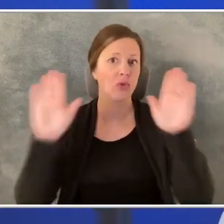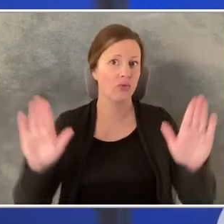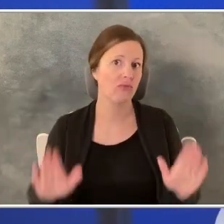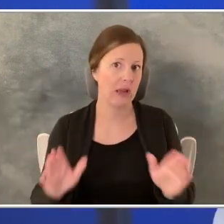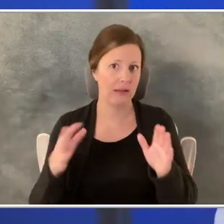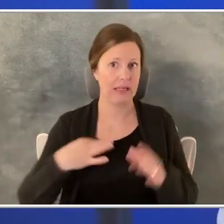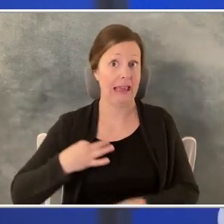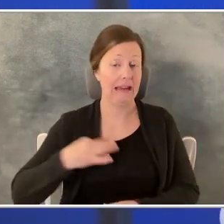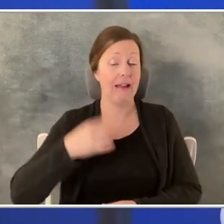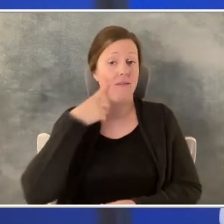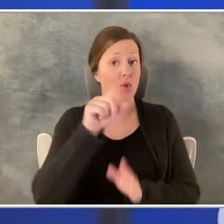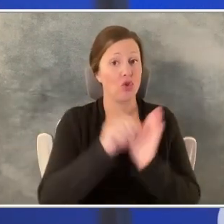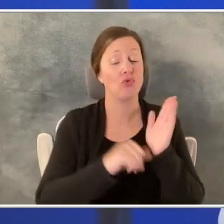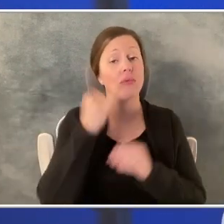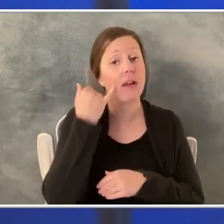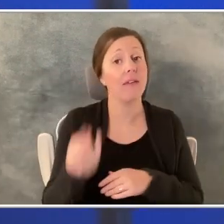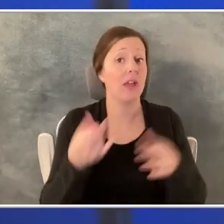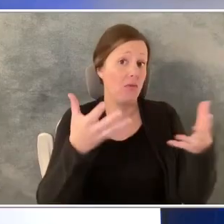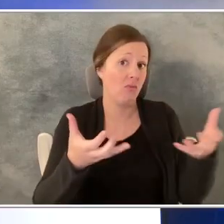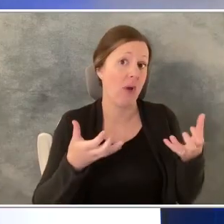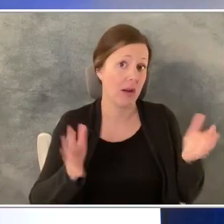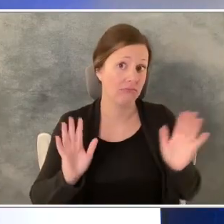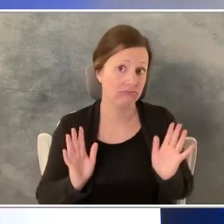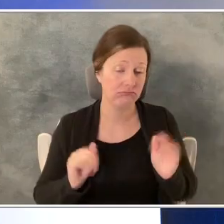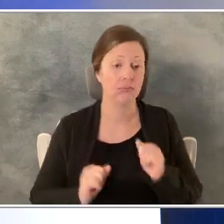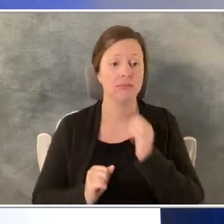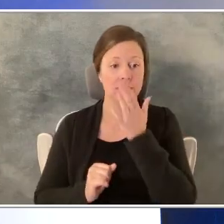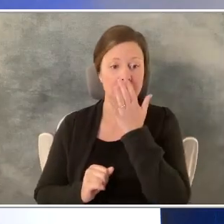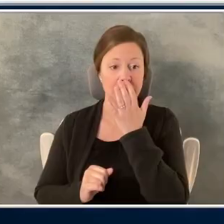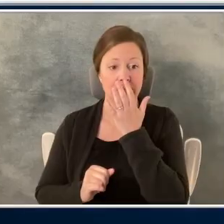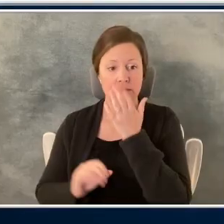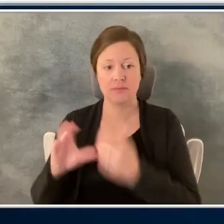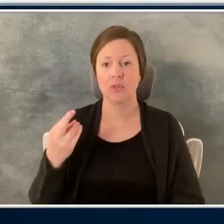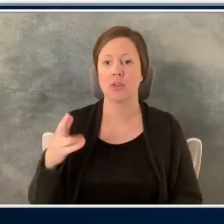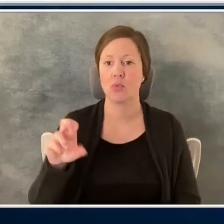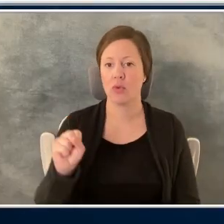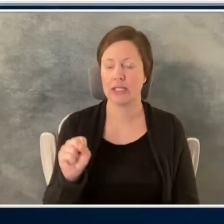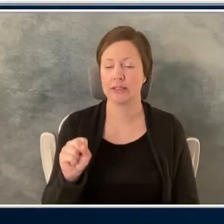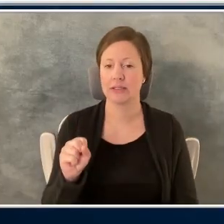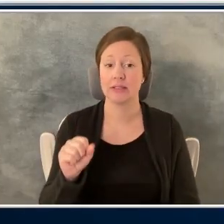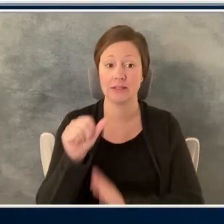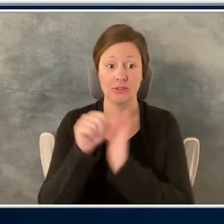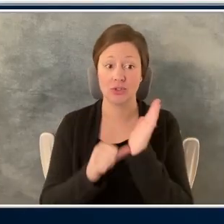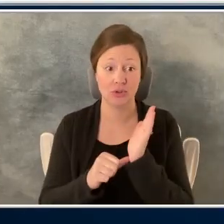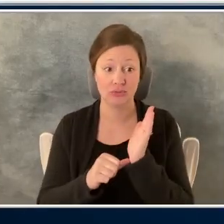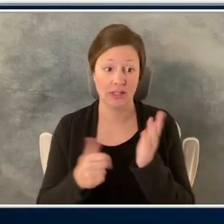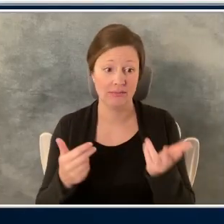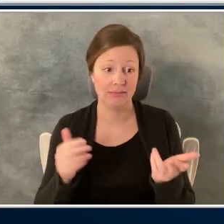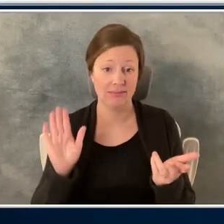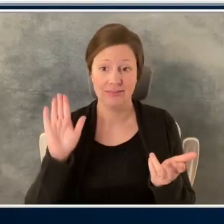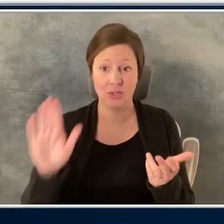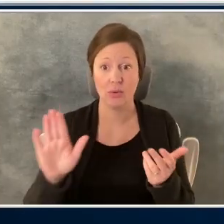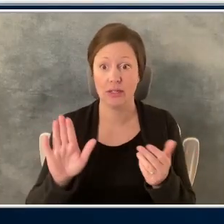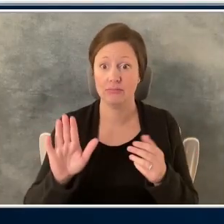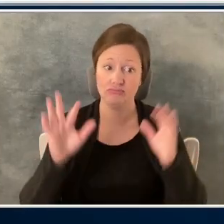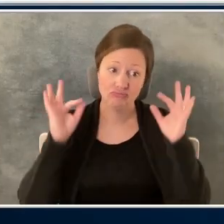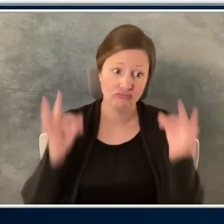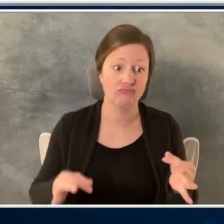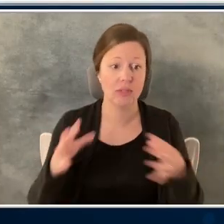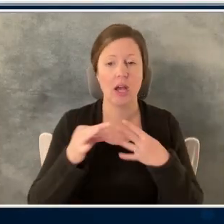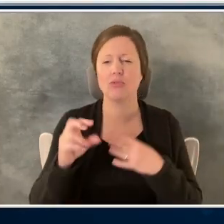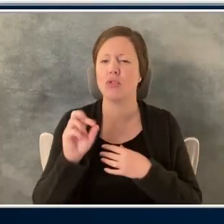that is the route that he ultimately wanted to go. So Chris, was that going to be your go-to option? Did you consider radiation?